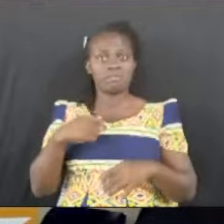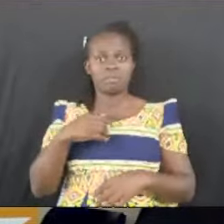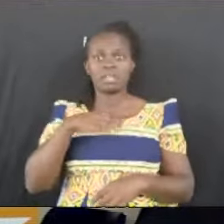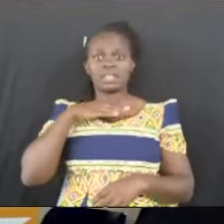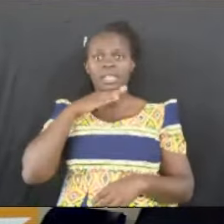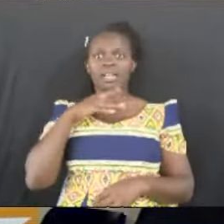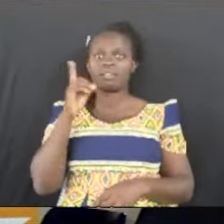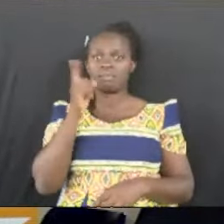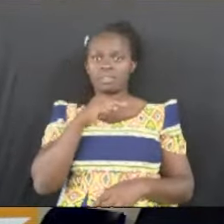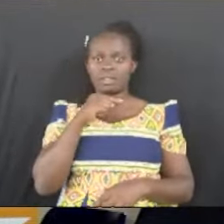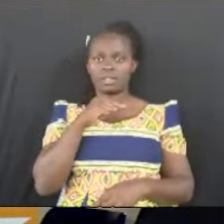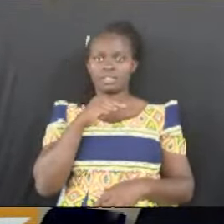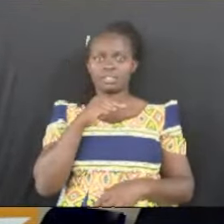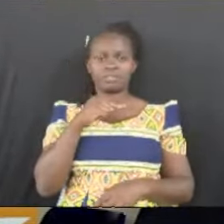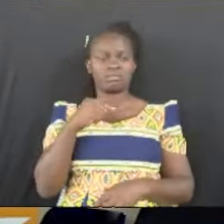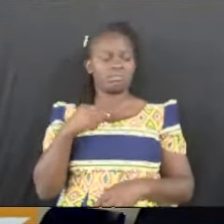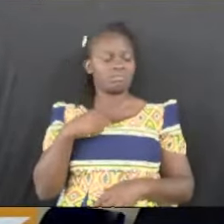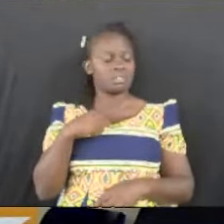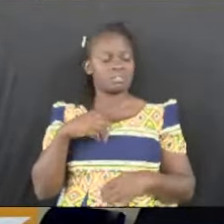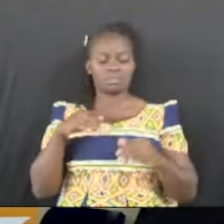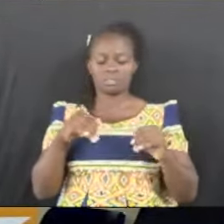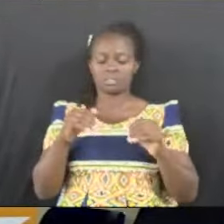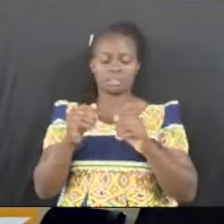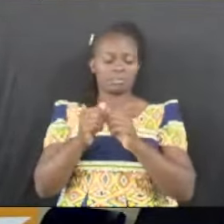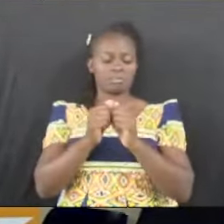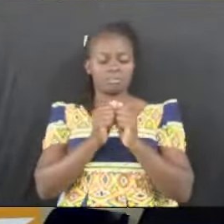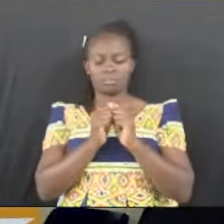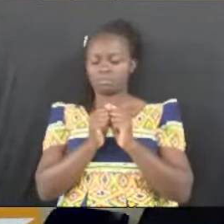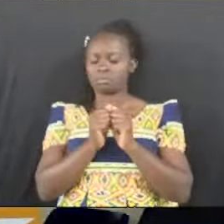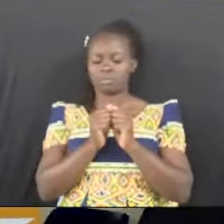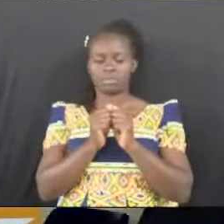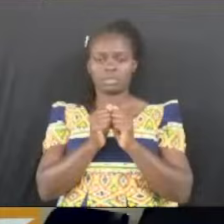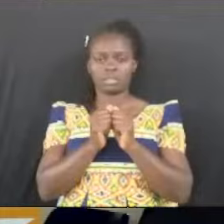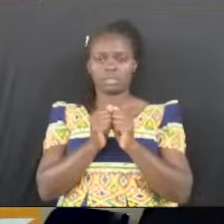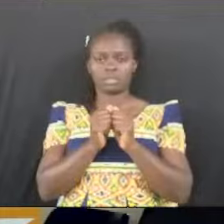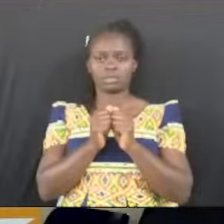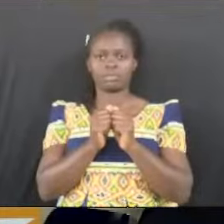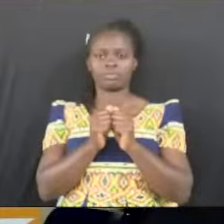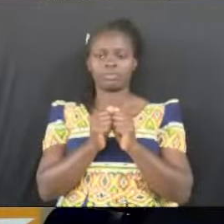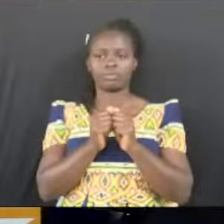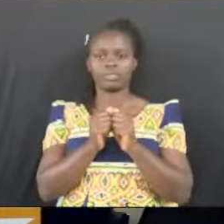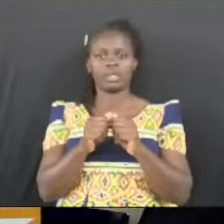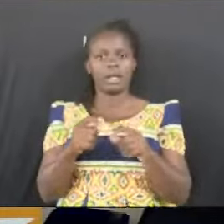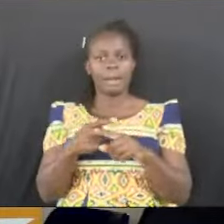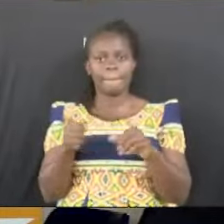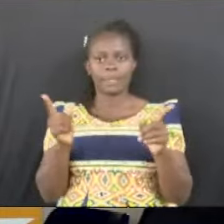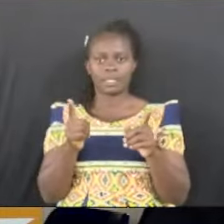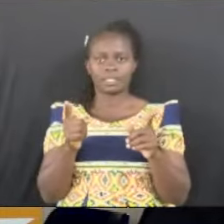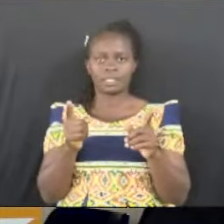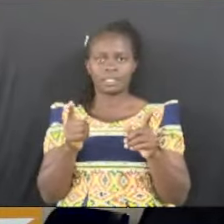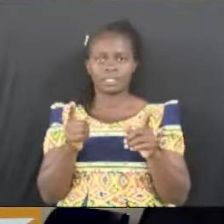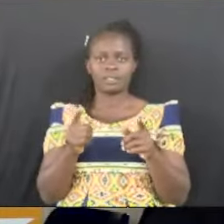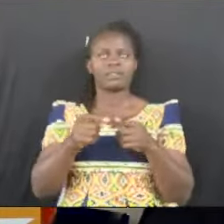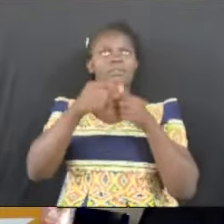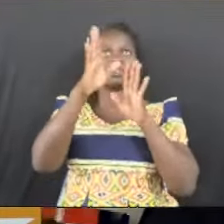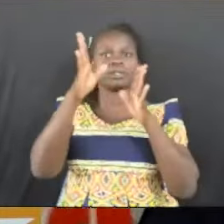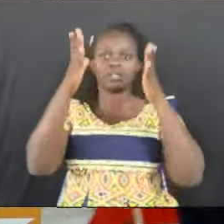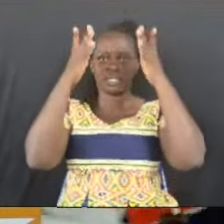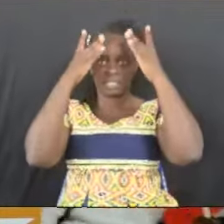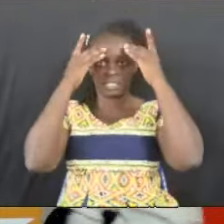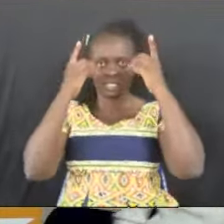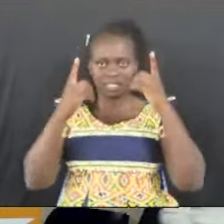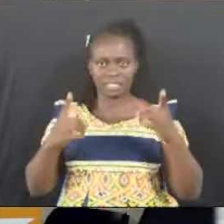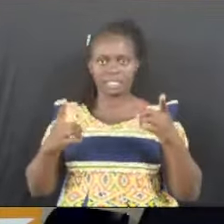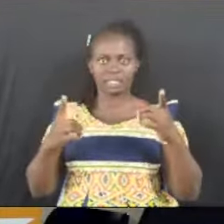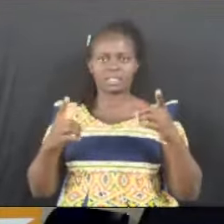I would have been in good hands anyway. We are not afraid of death. But God saw to